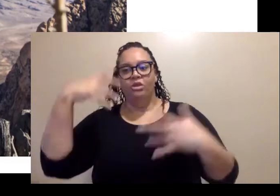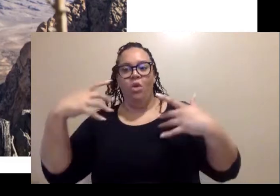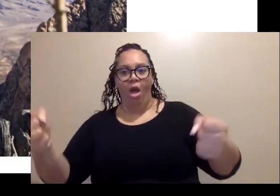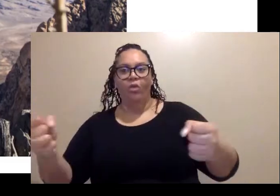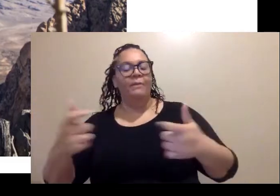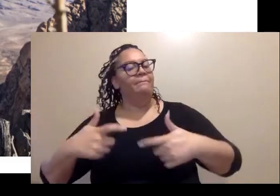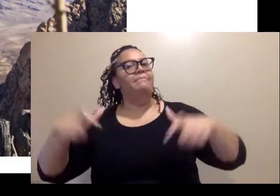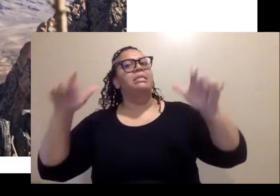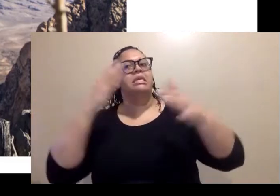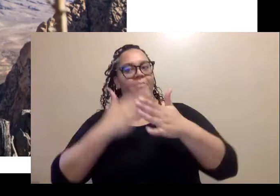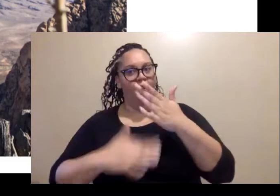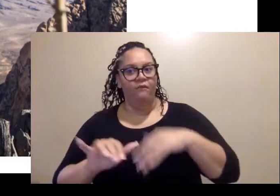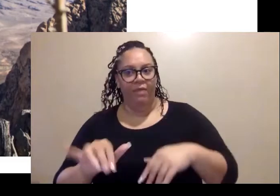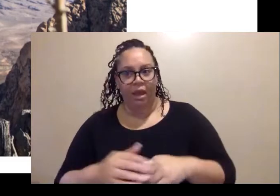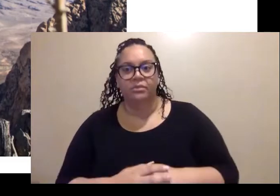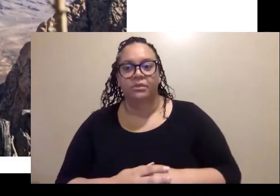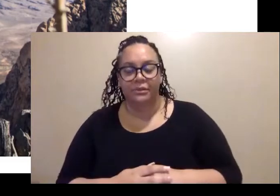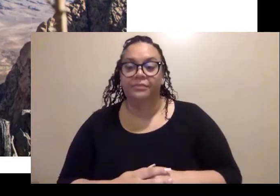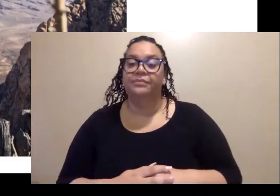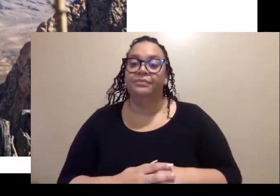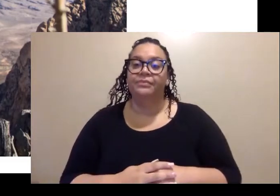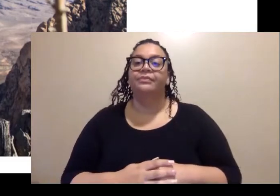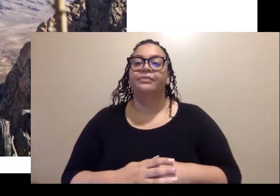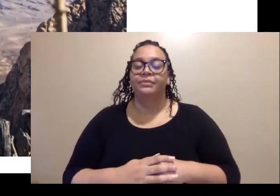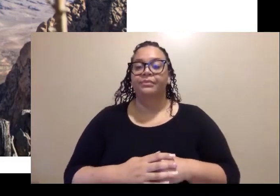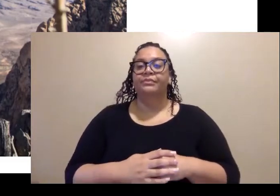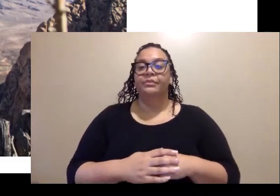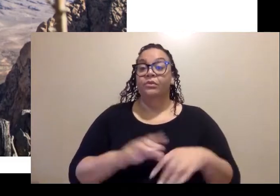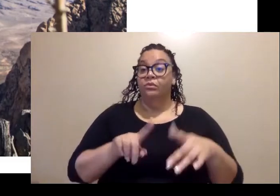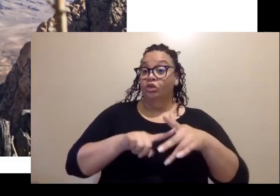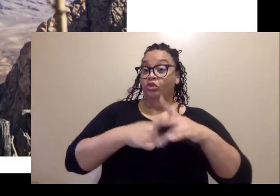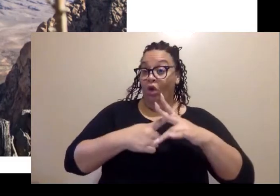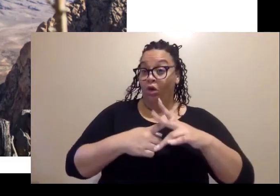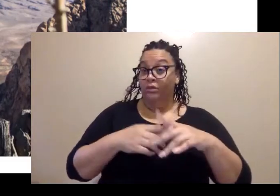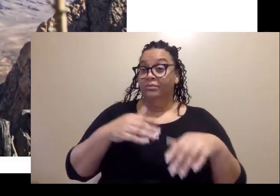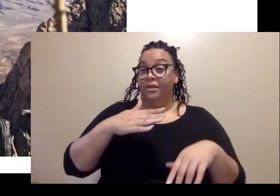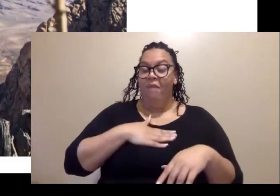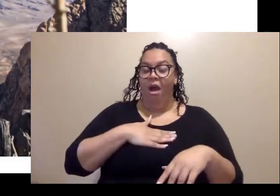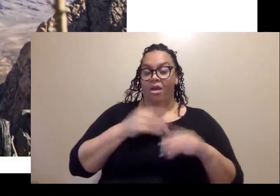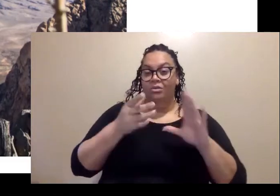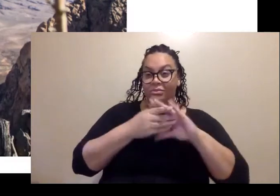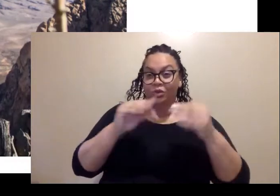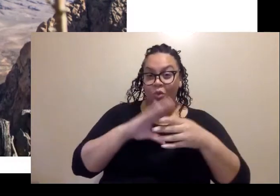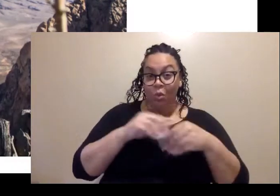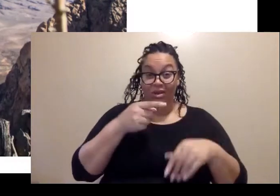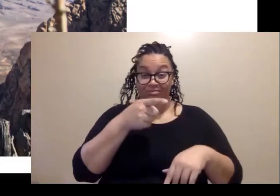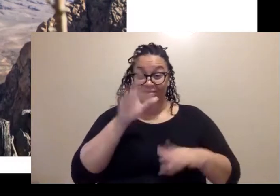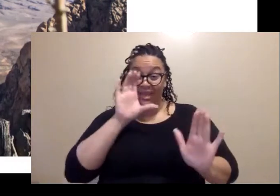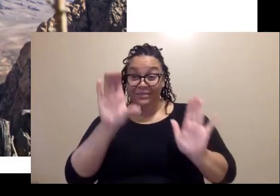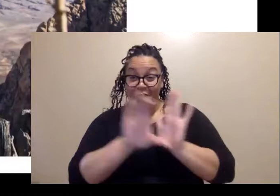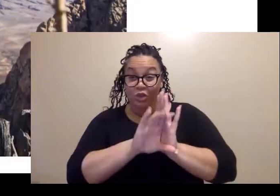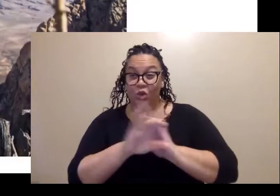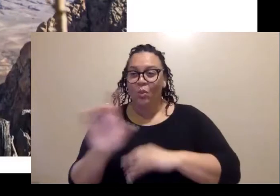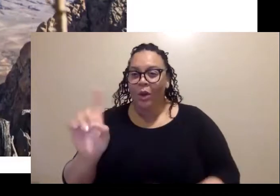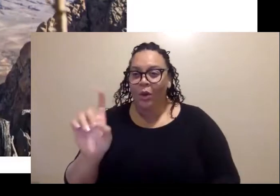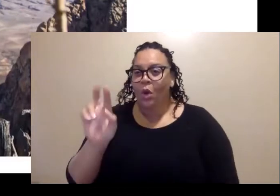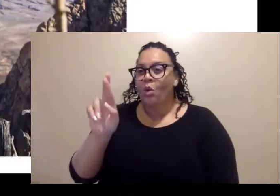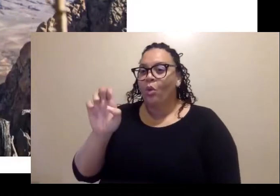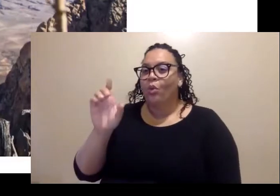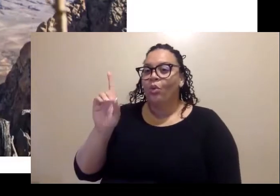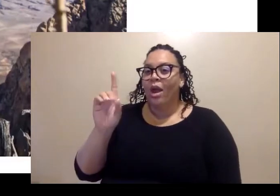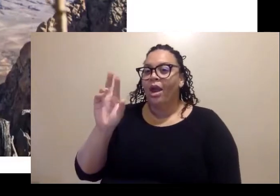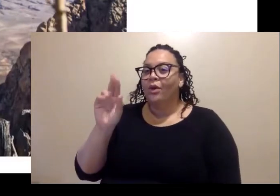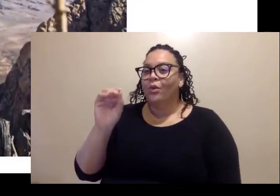in that. In the beginning of my journey, in this picture, I am at Red Rock Canyon. Red